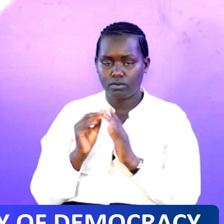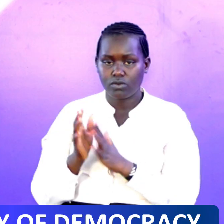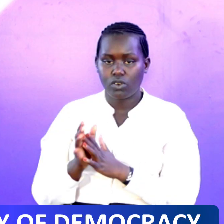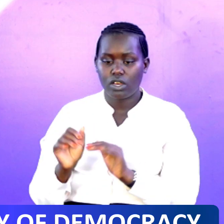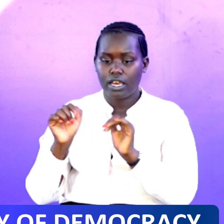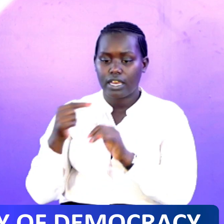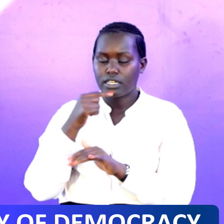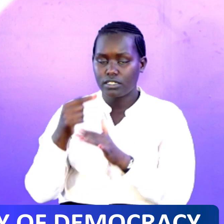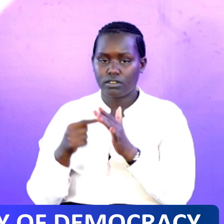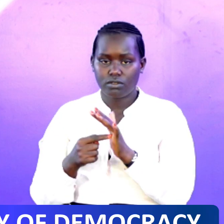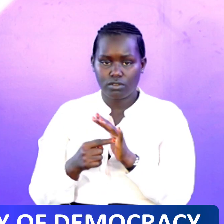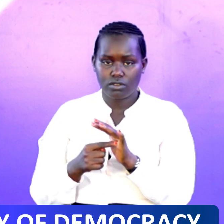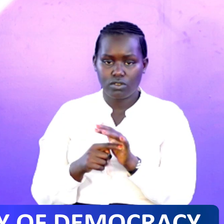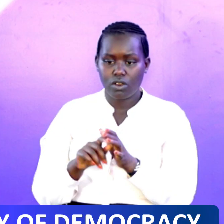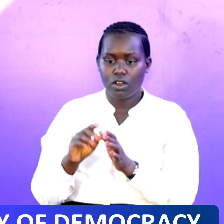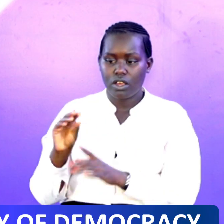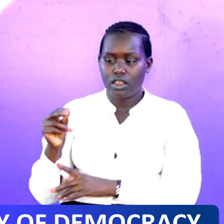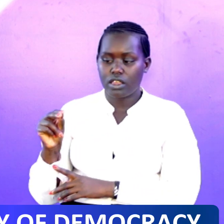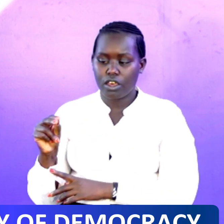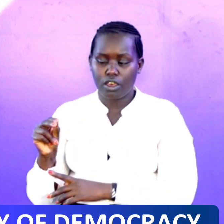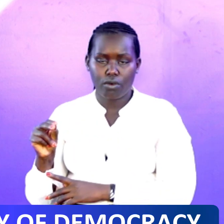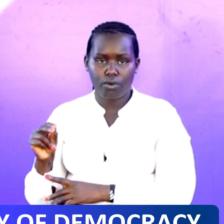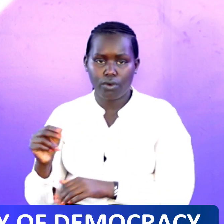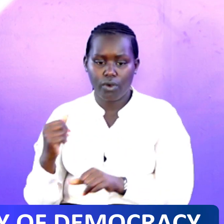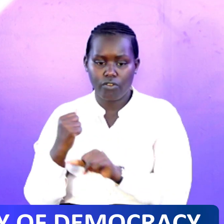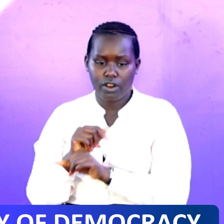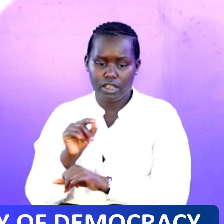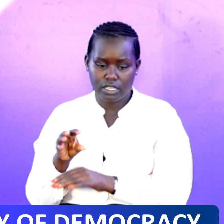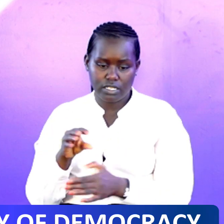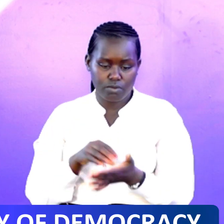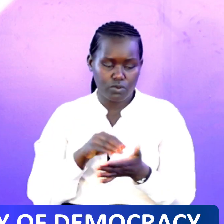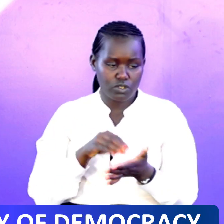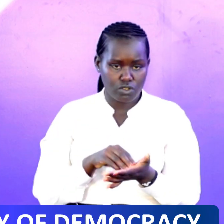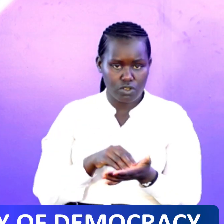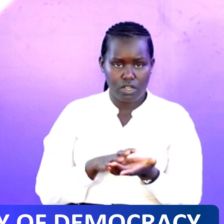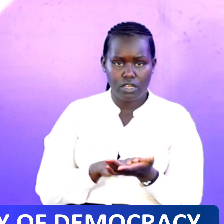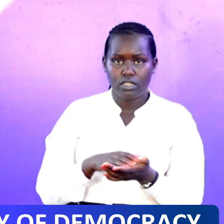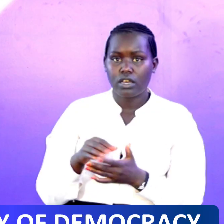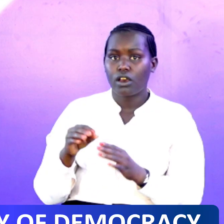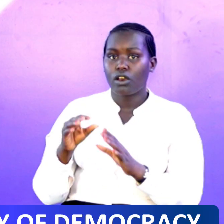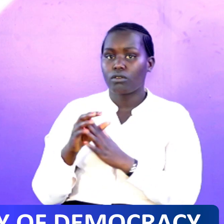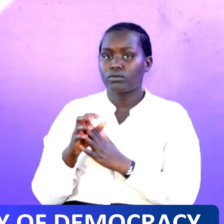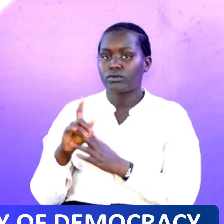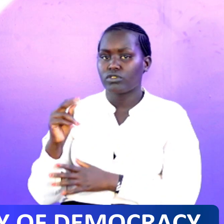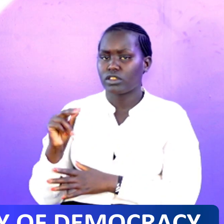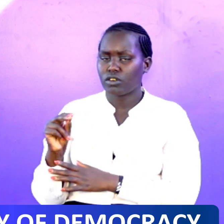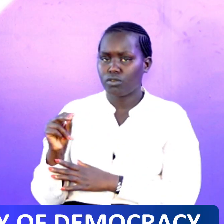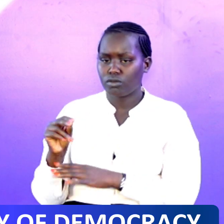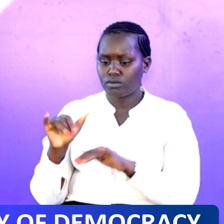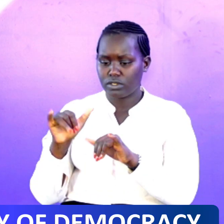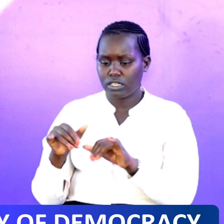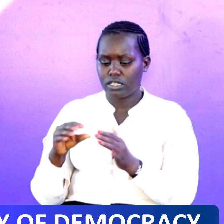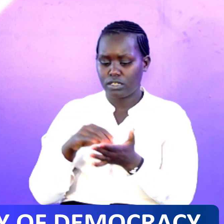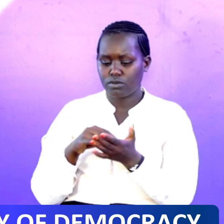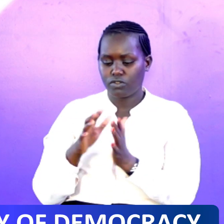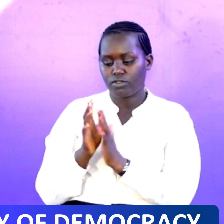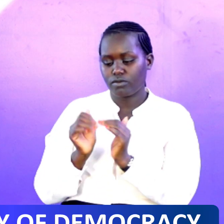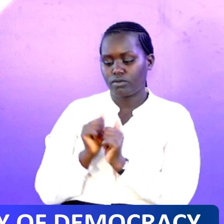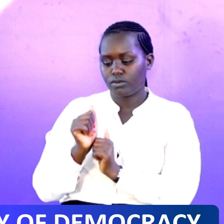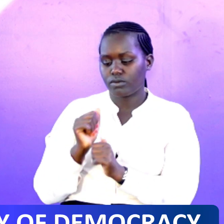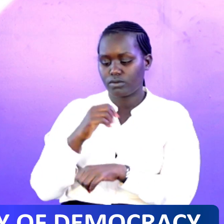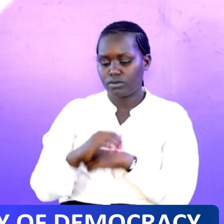you, Kikuyu community has held this position. One of the sons of Kikuyu has held this position for 15 years. 35